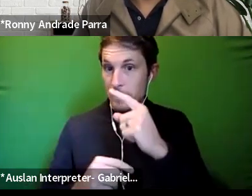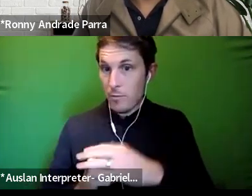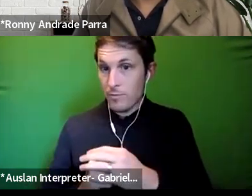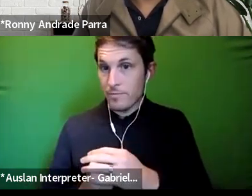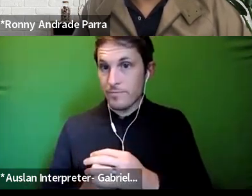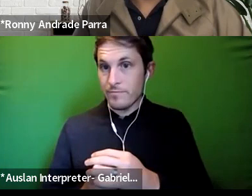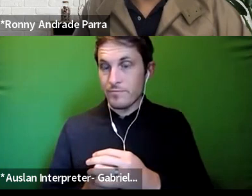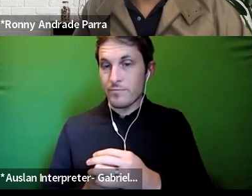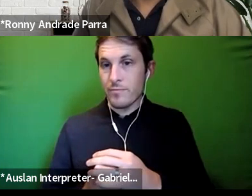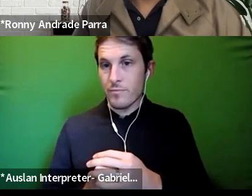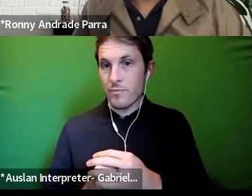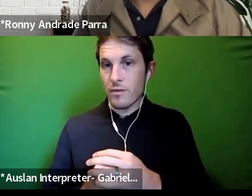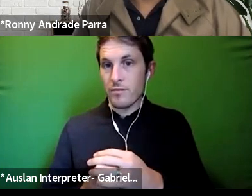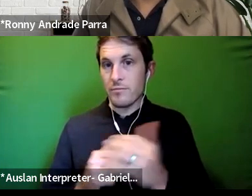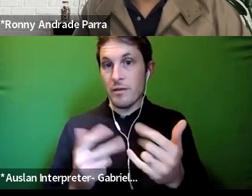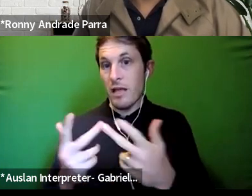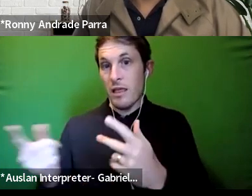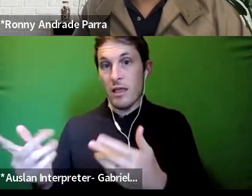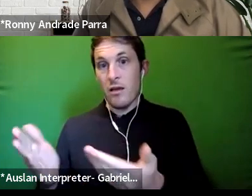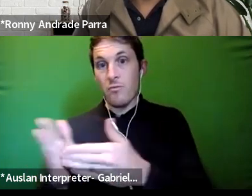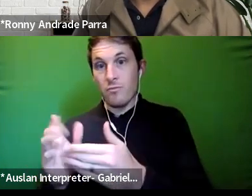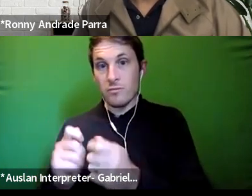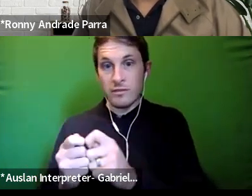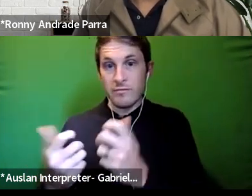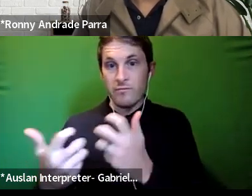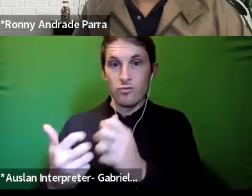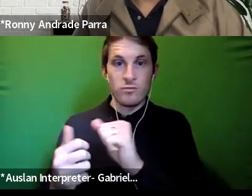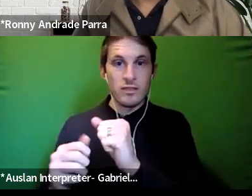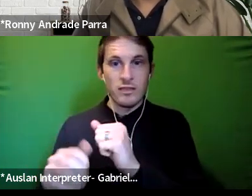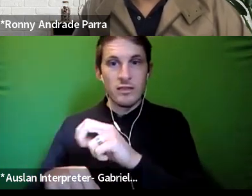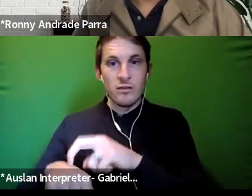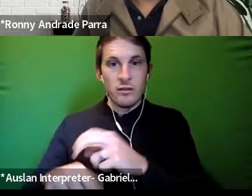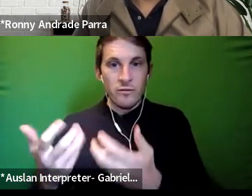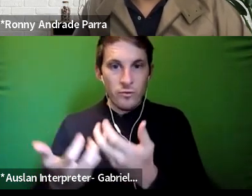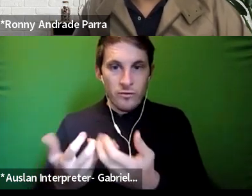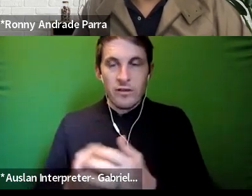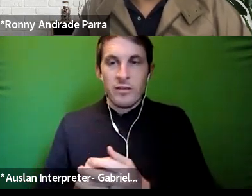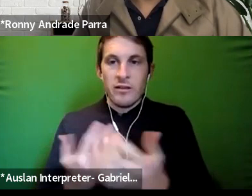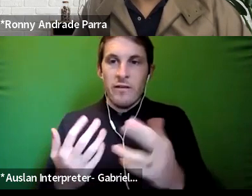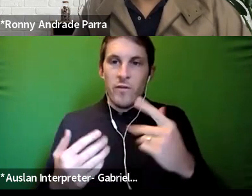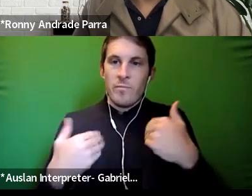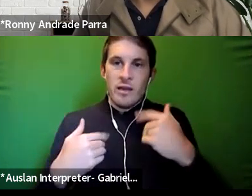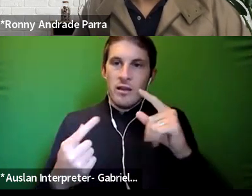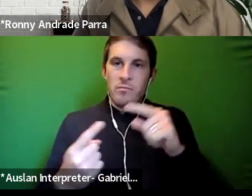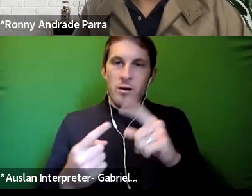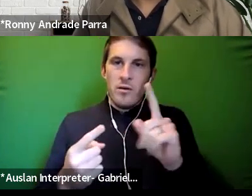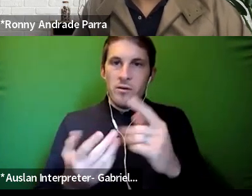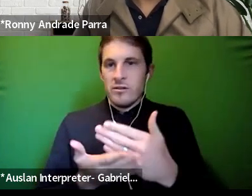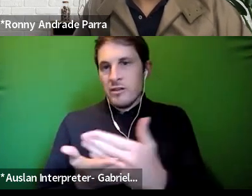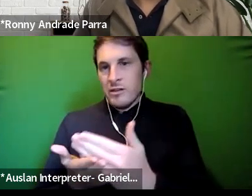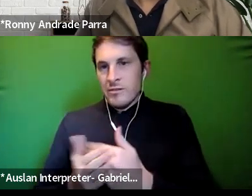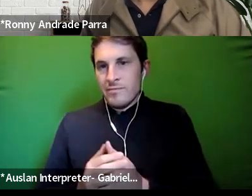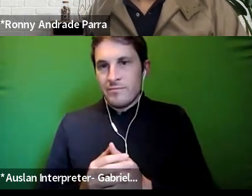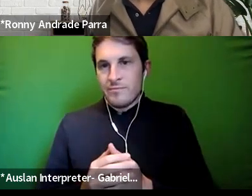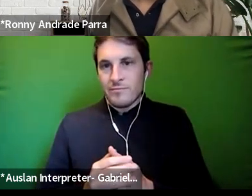best practice that you developed and adapt it to their own institutions? To me, it's all about sharing, I would say. And I'll leave it at